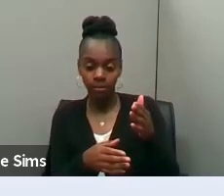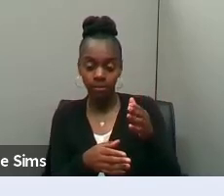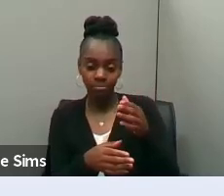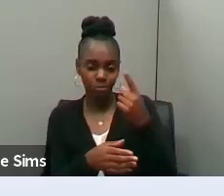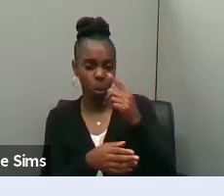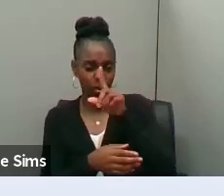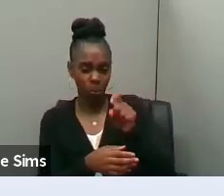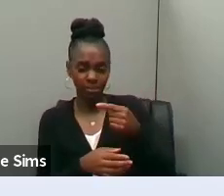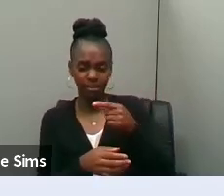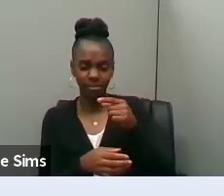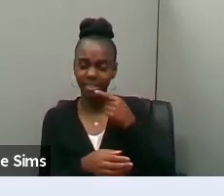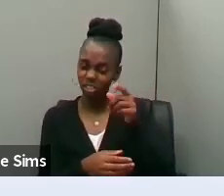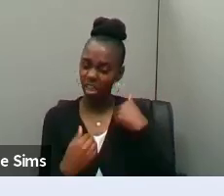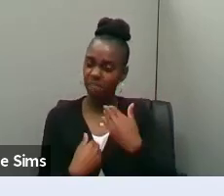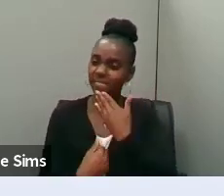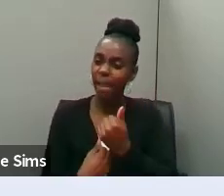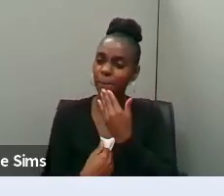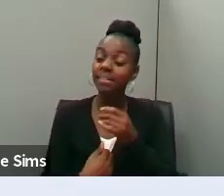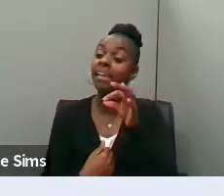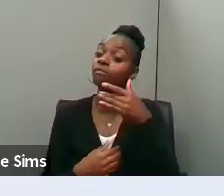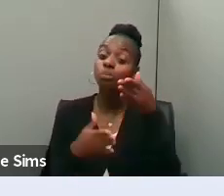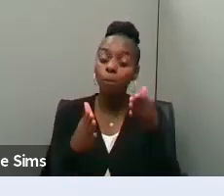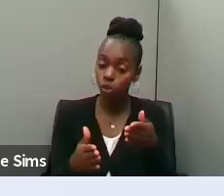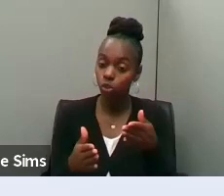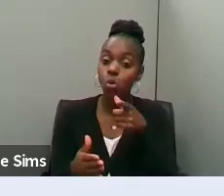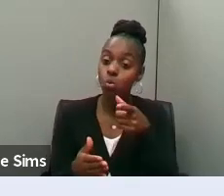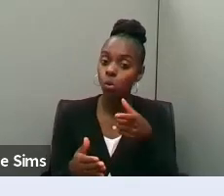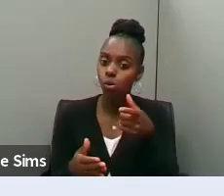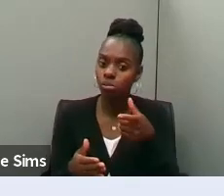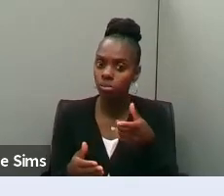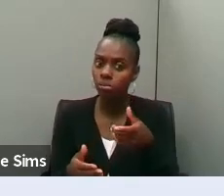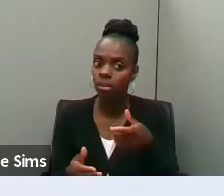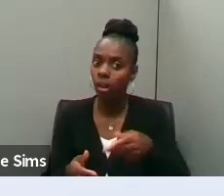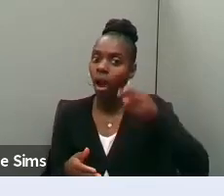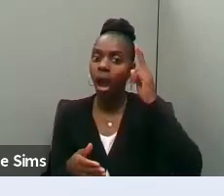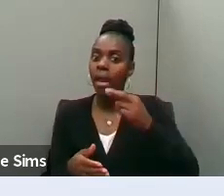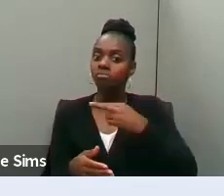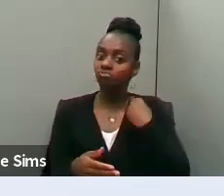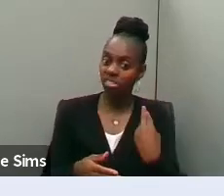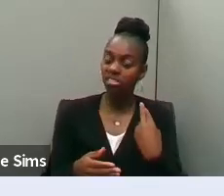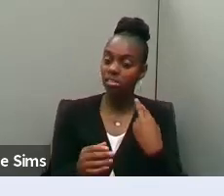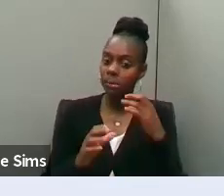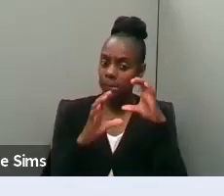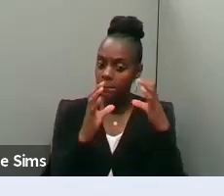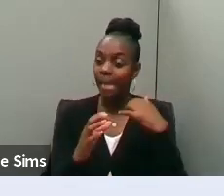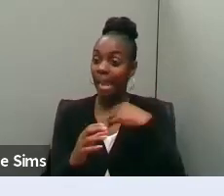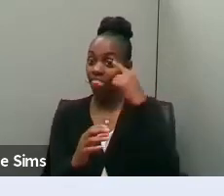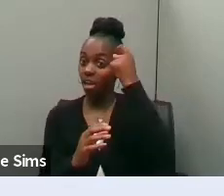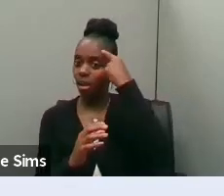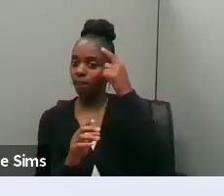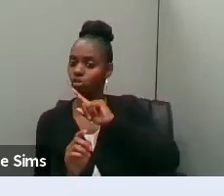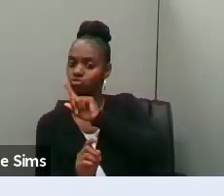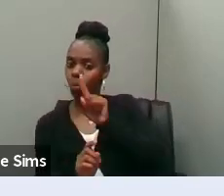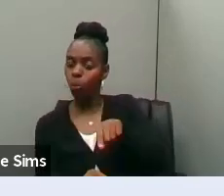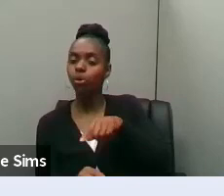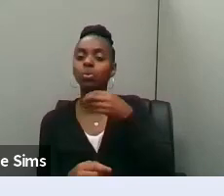she has diabetes. If she's a person who is highly susceptible, as it's framed in the governor's order or in a local